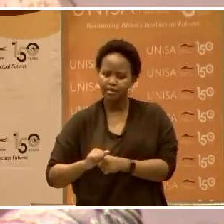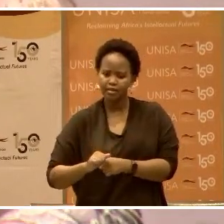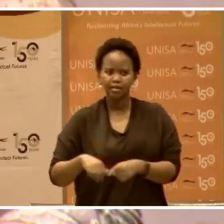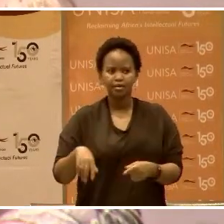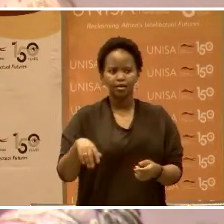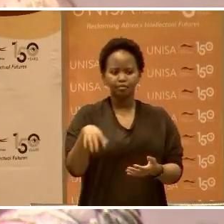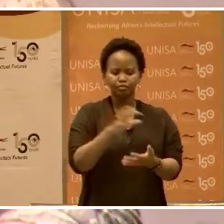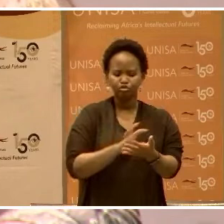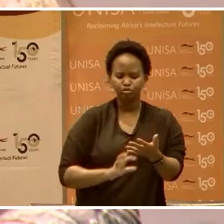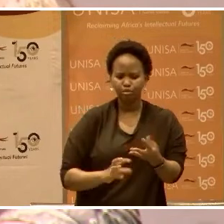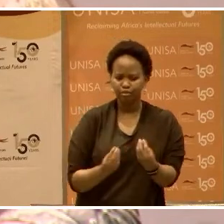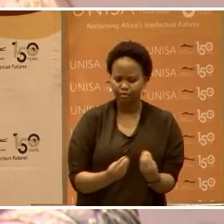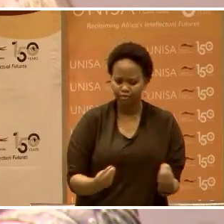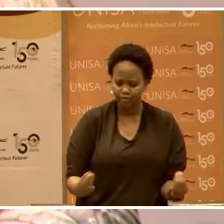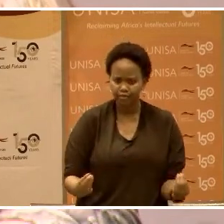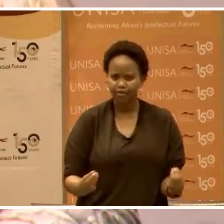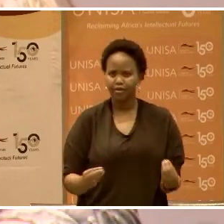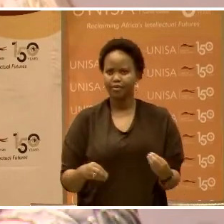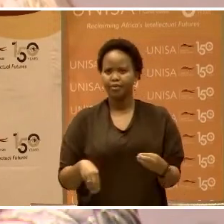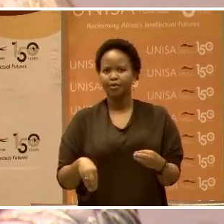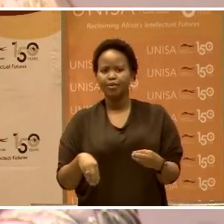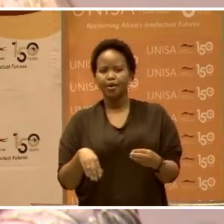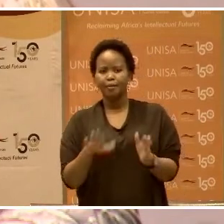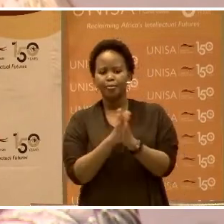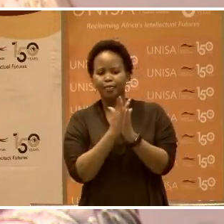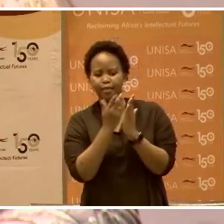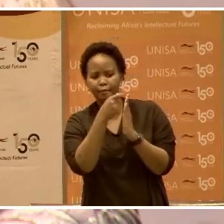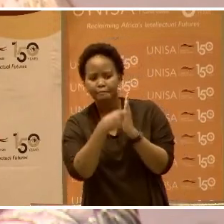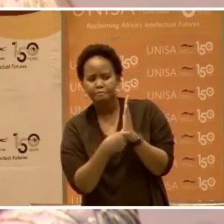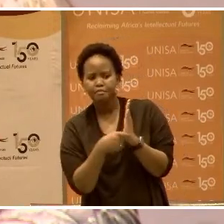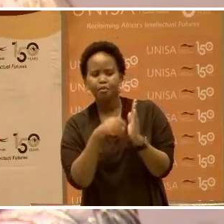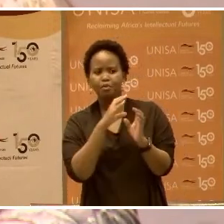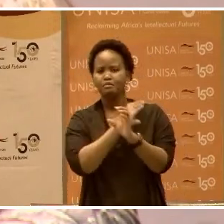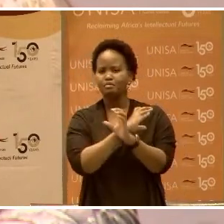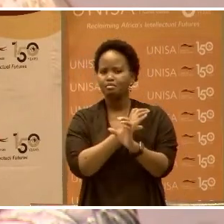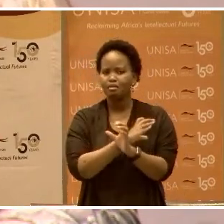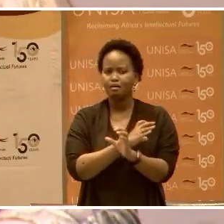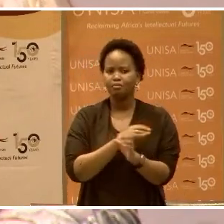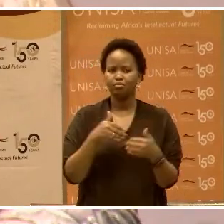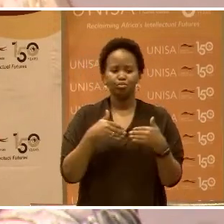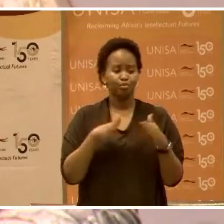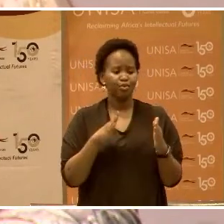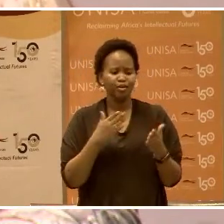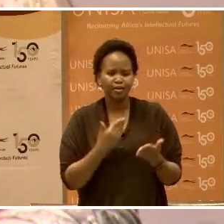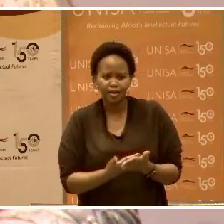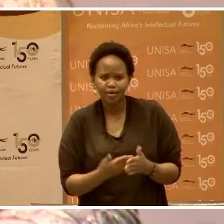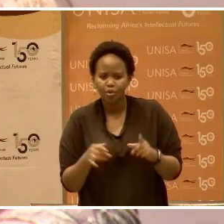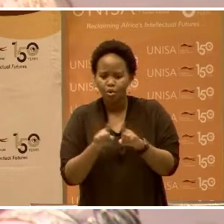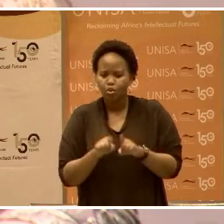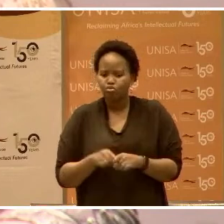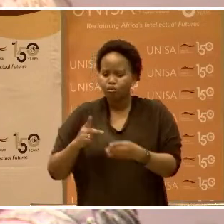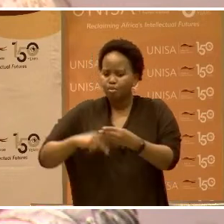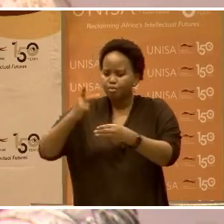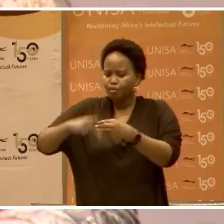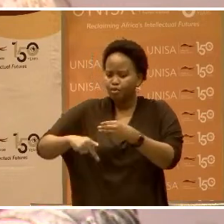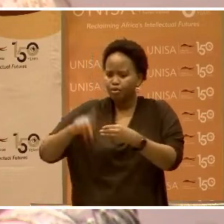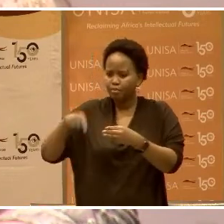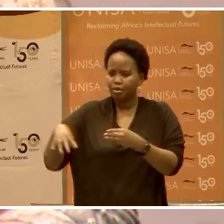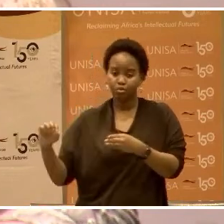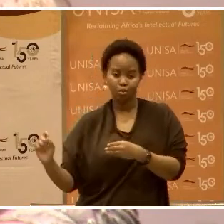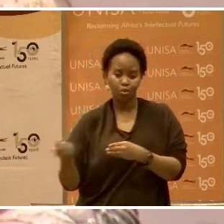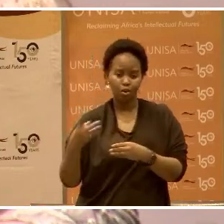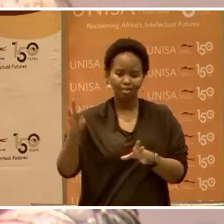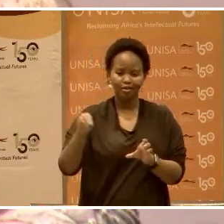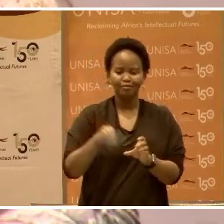clubs, membership of libraries, and participating in community reading projects is a start towards creating a